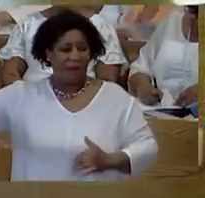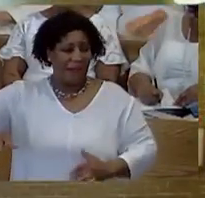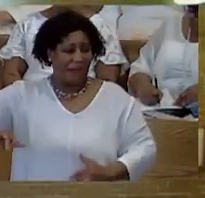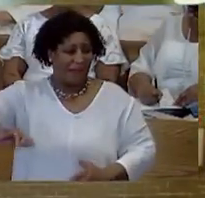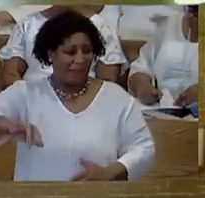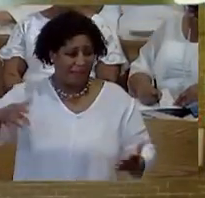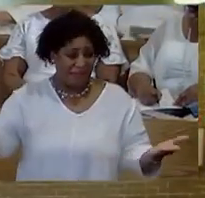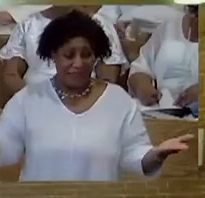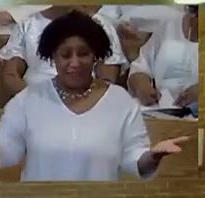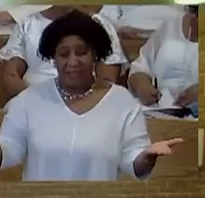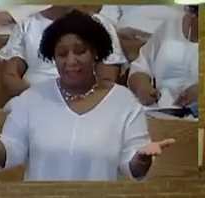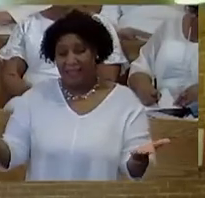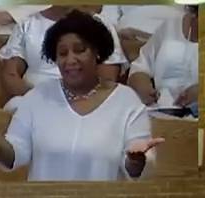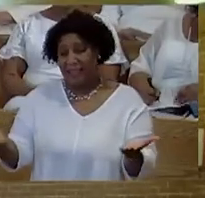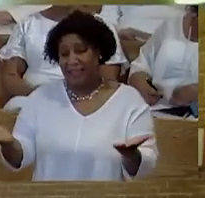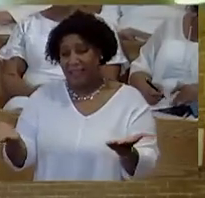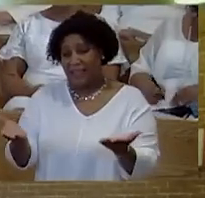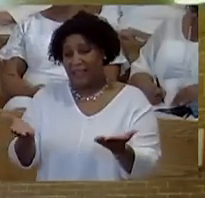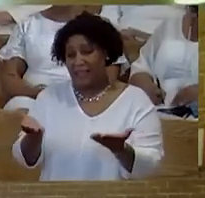Lord is here.